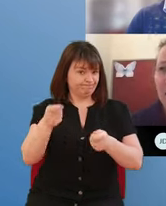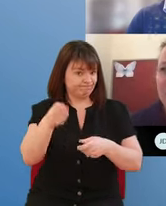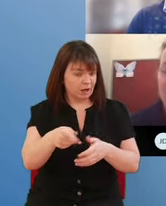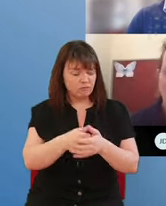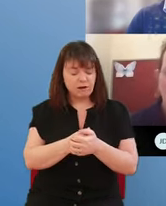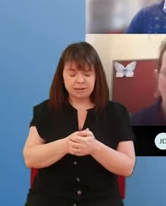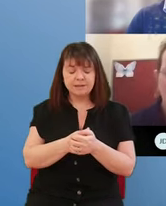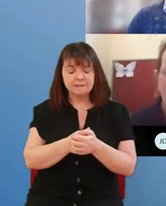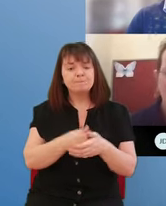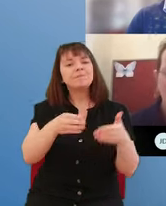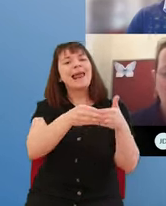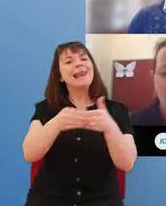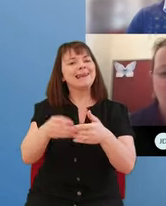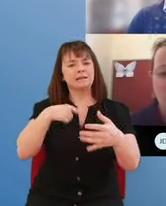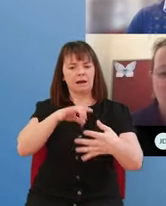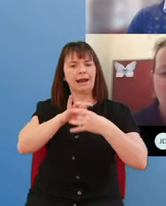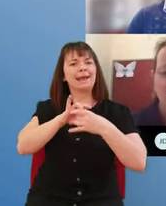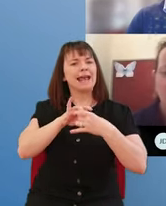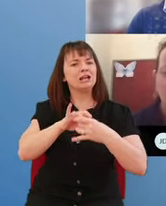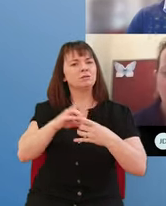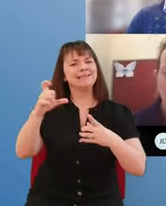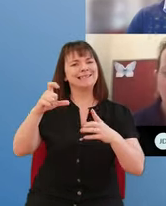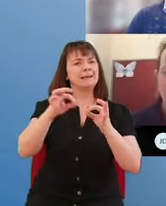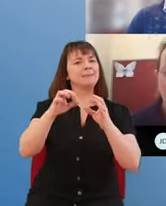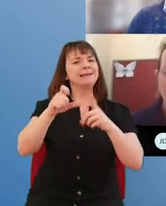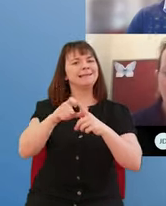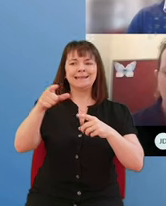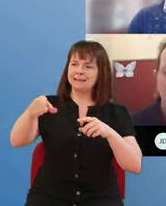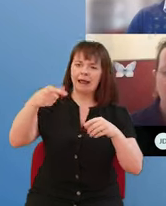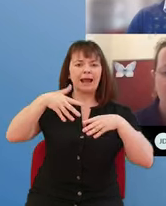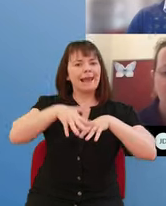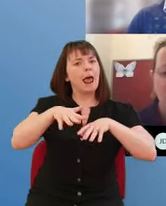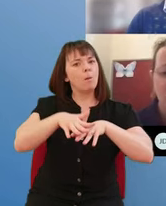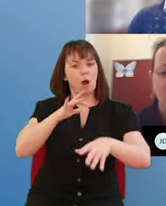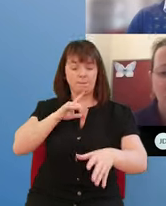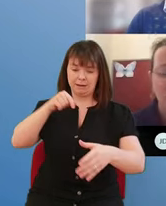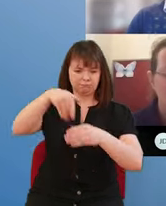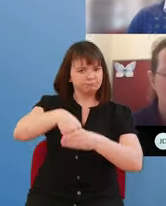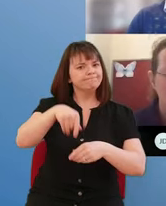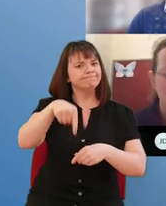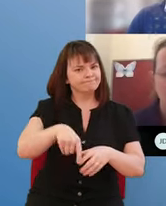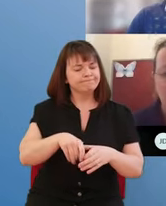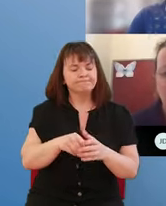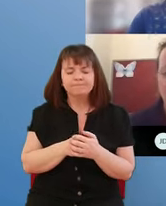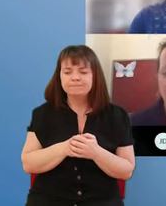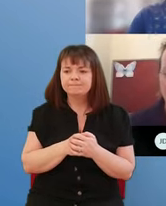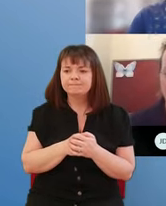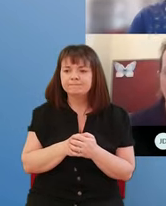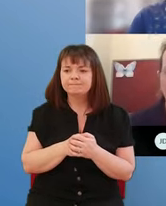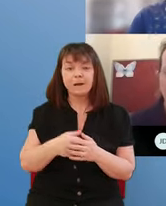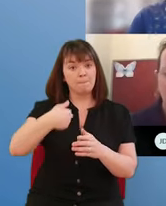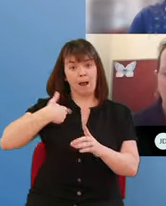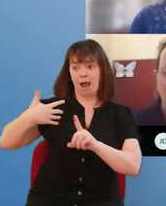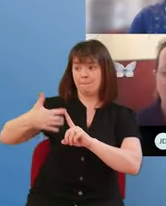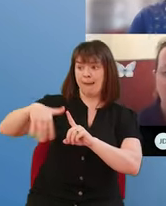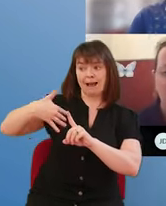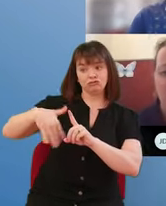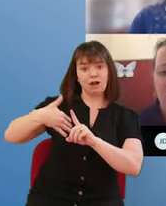paper, we were given an opportunity to bid for some NHS England recovery funding